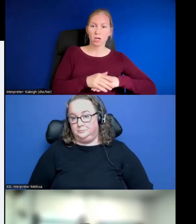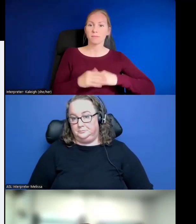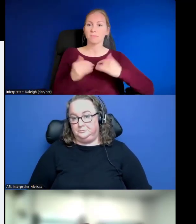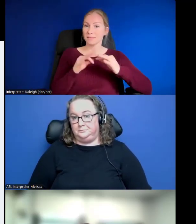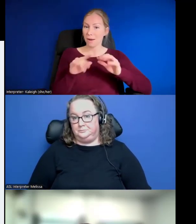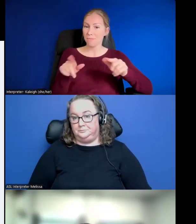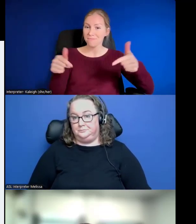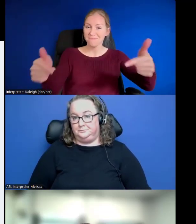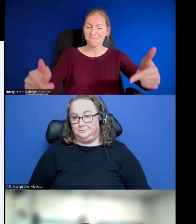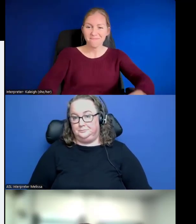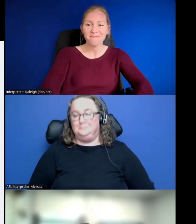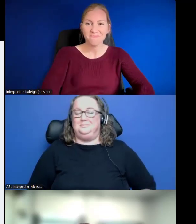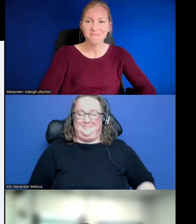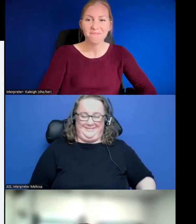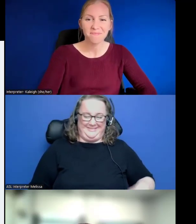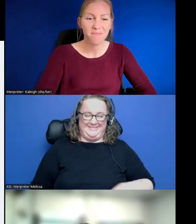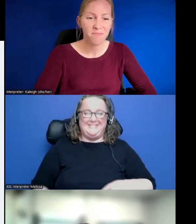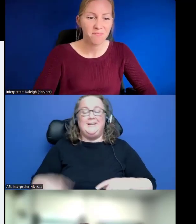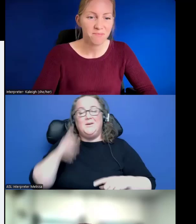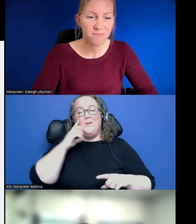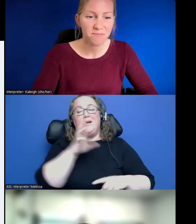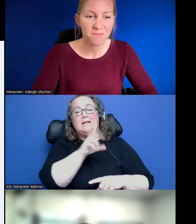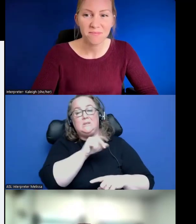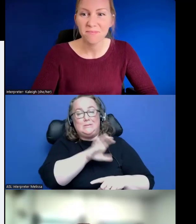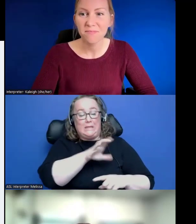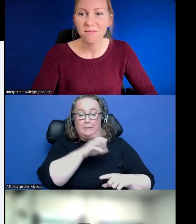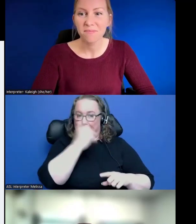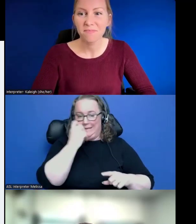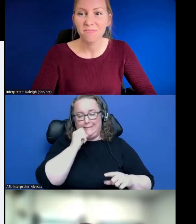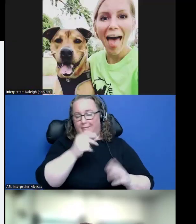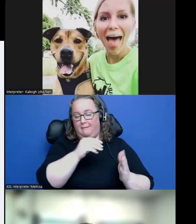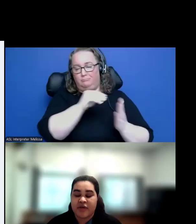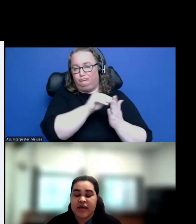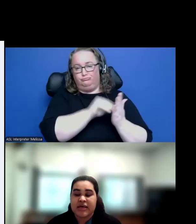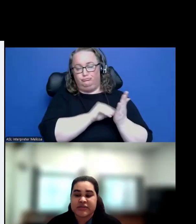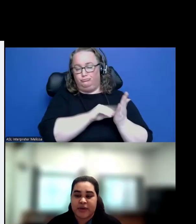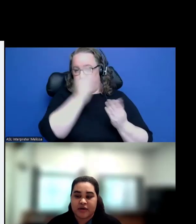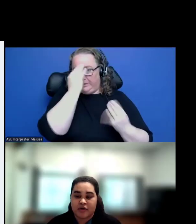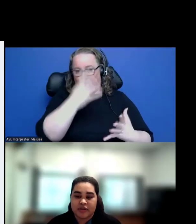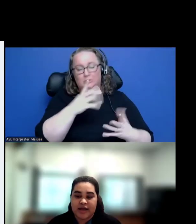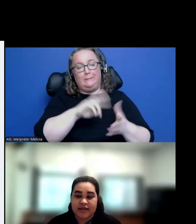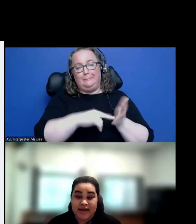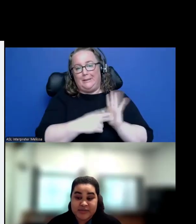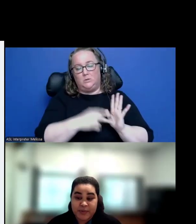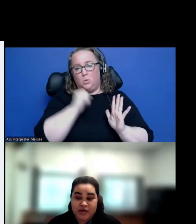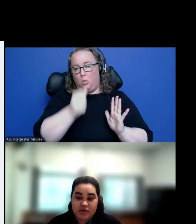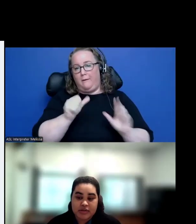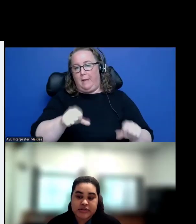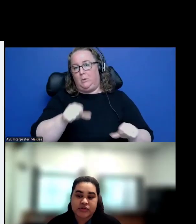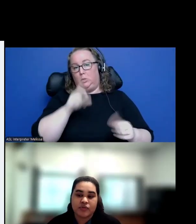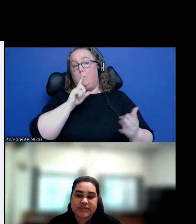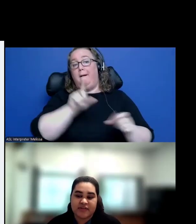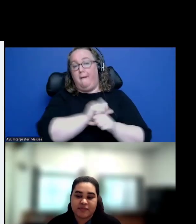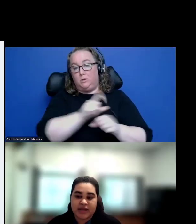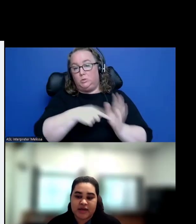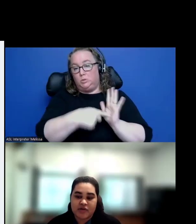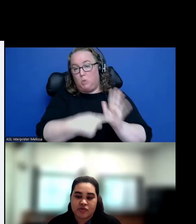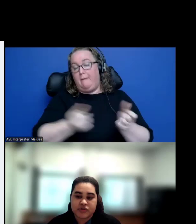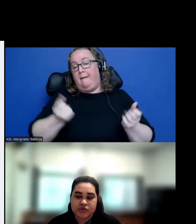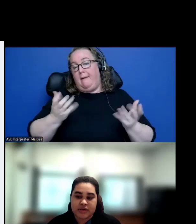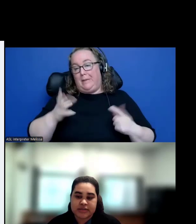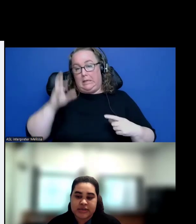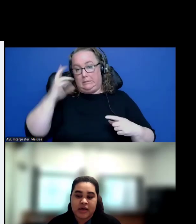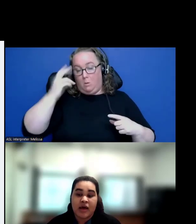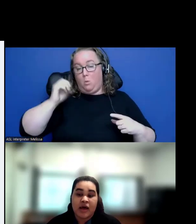ethnicity data, that DLC was unable to pinpoint the total number of Hispanic or Latinx patients who received